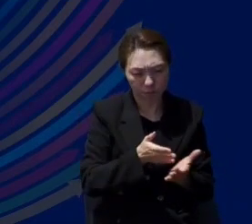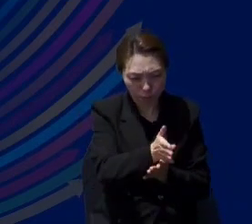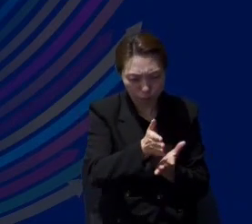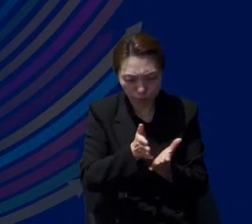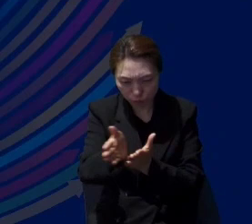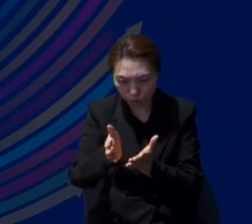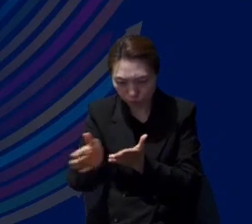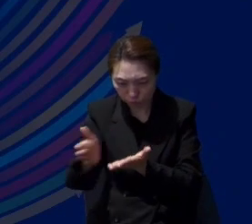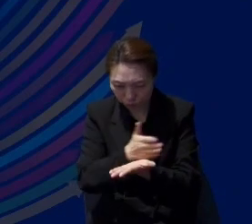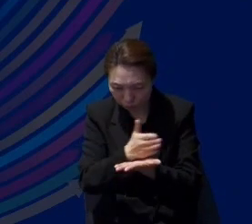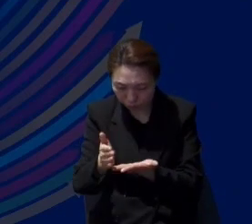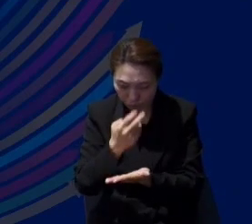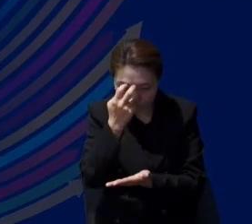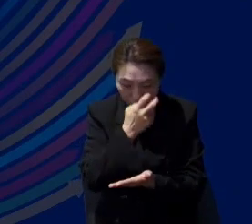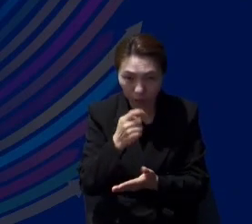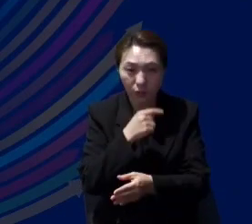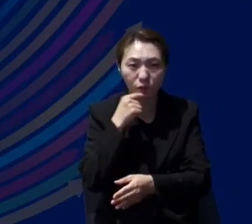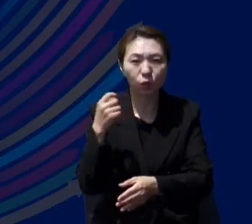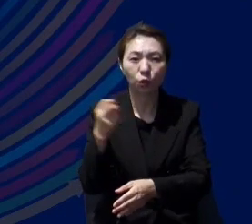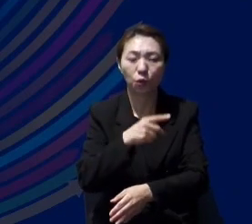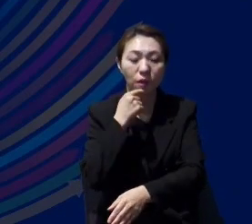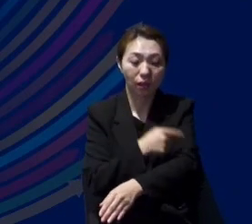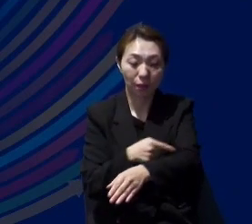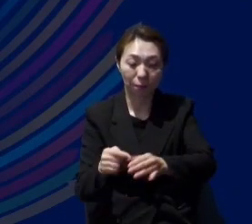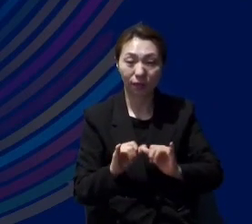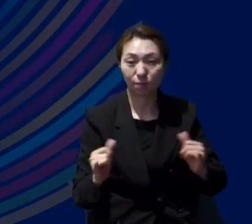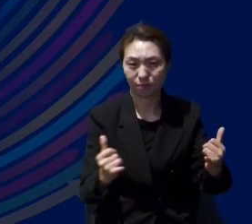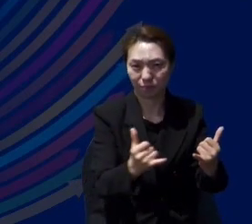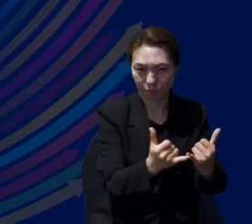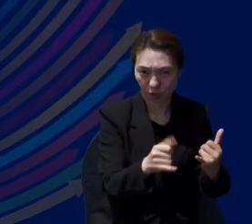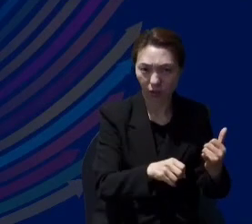intersection between place-based disparities and racial and ethnic disparities.